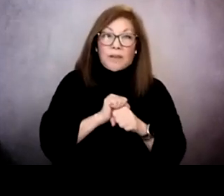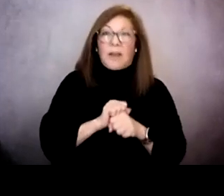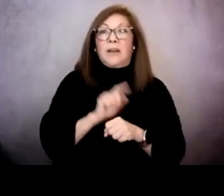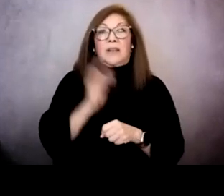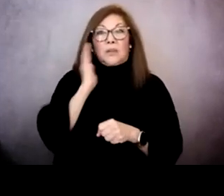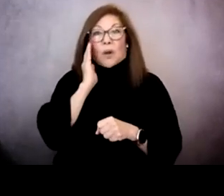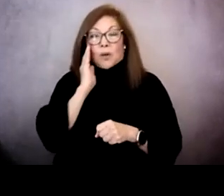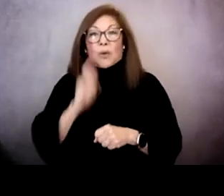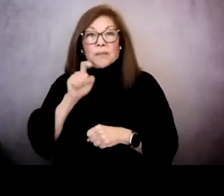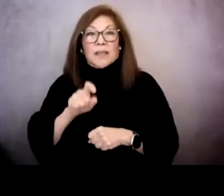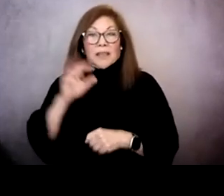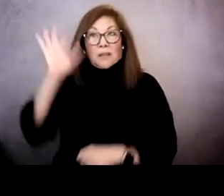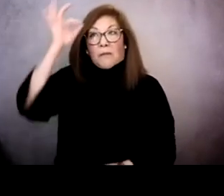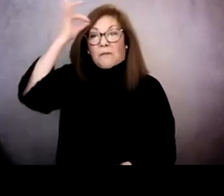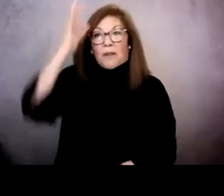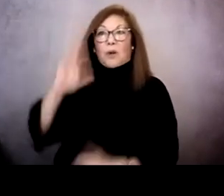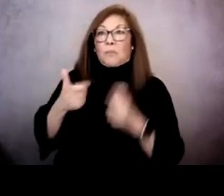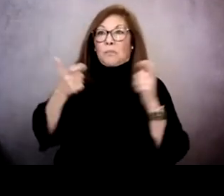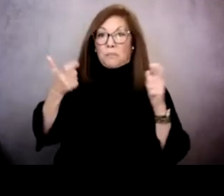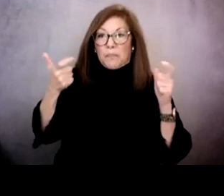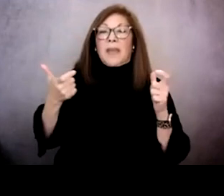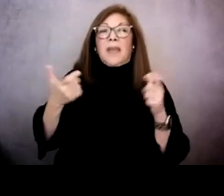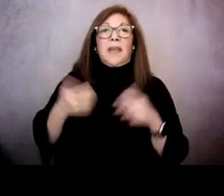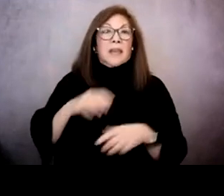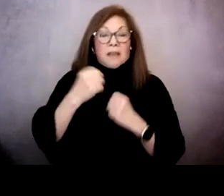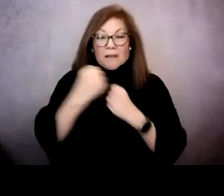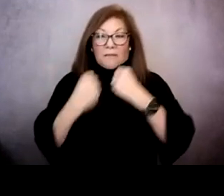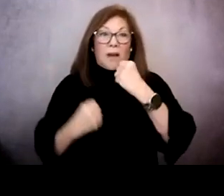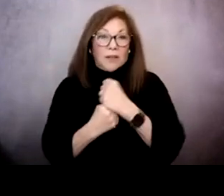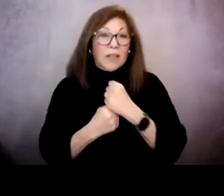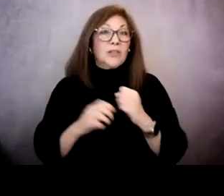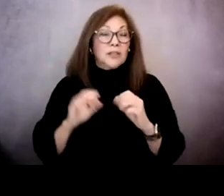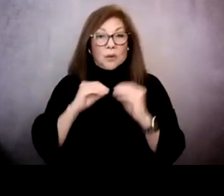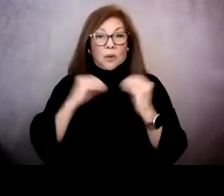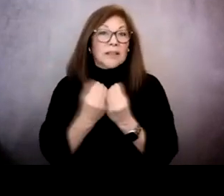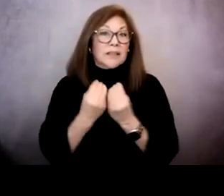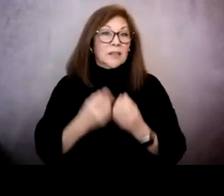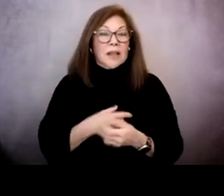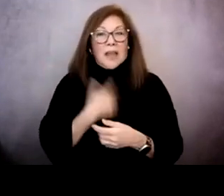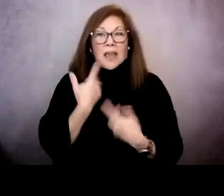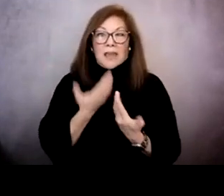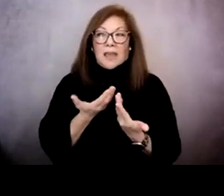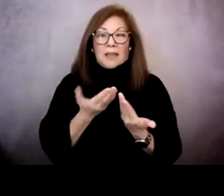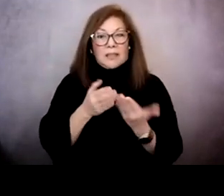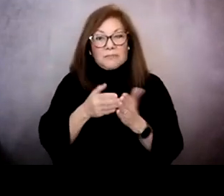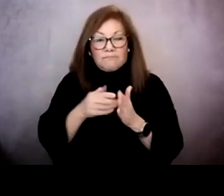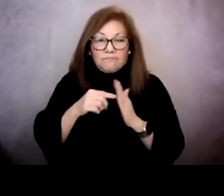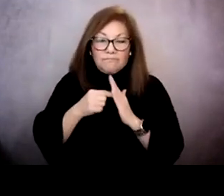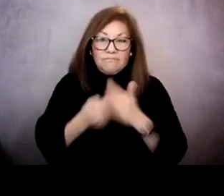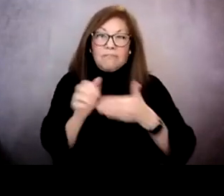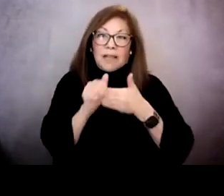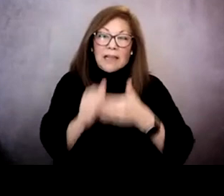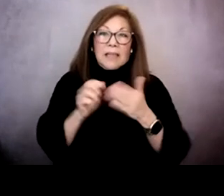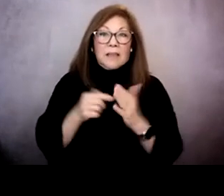in federal spaces or large foundations and to, you know, crack the doors open. But there's also at the